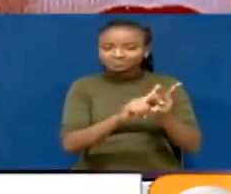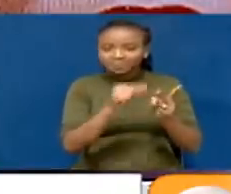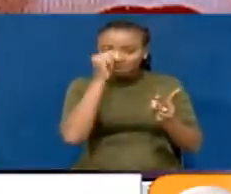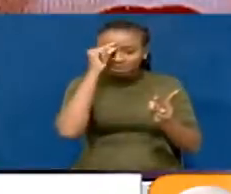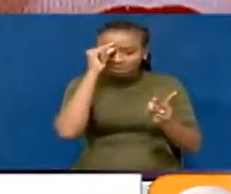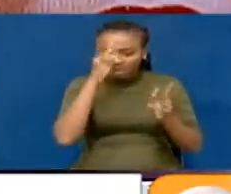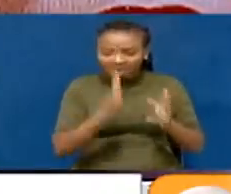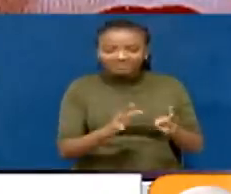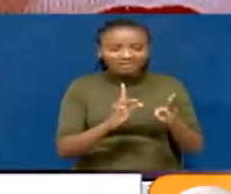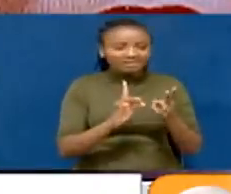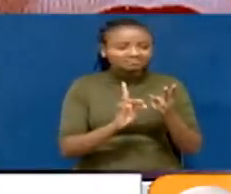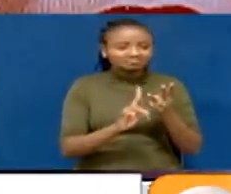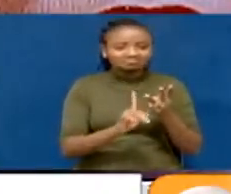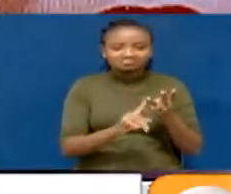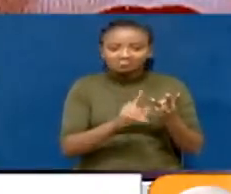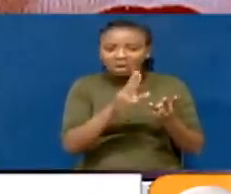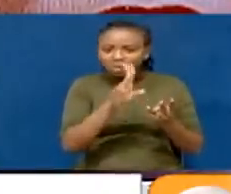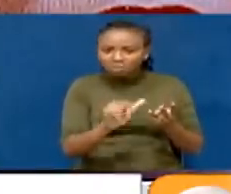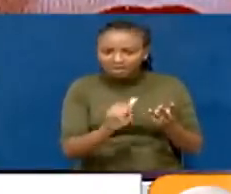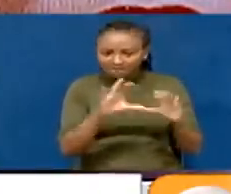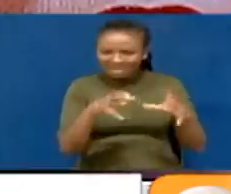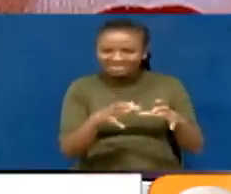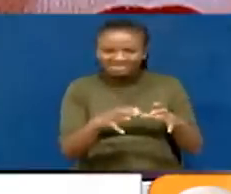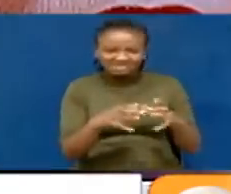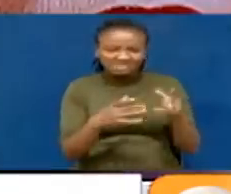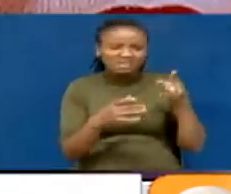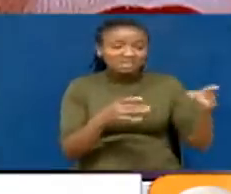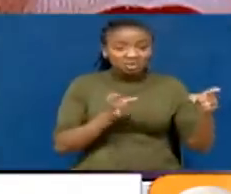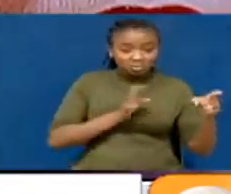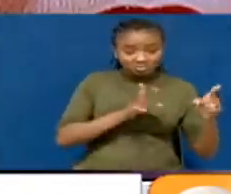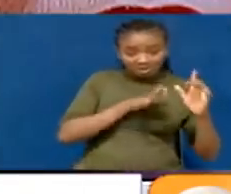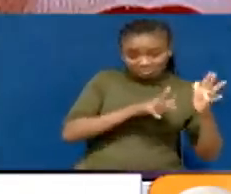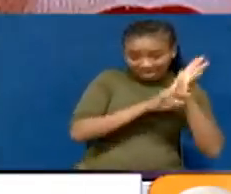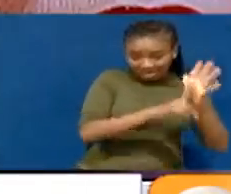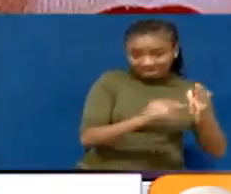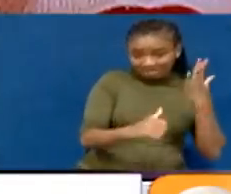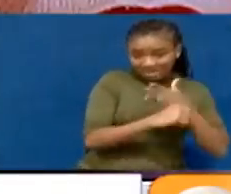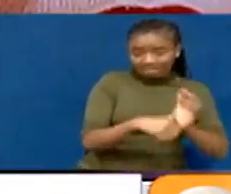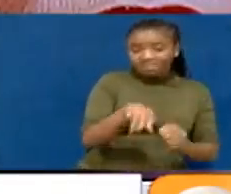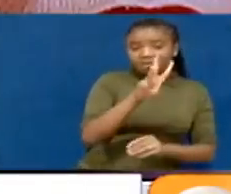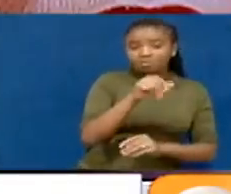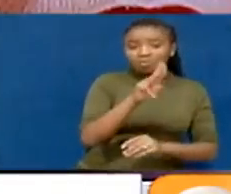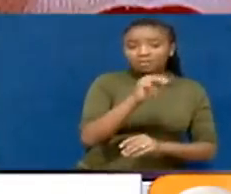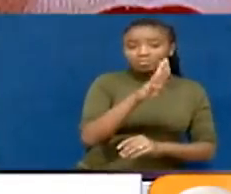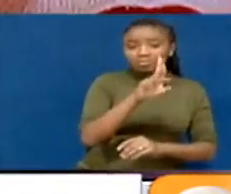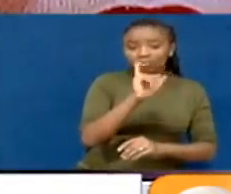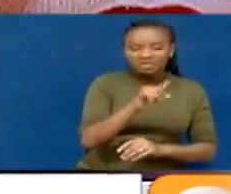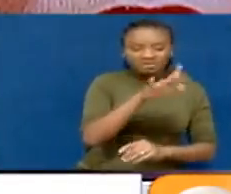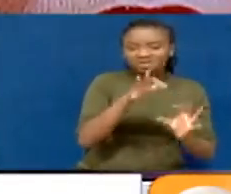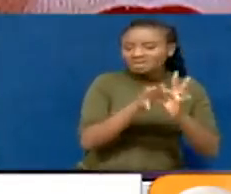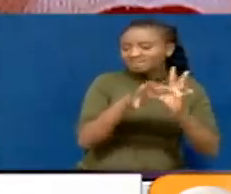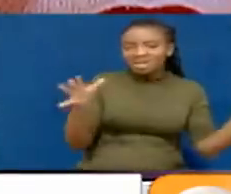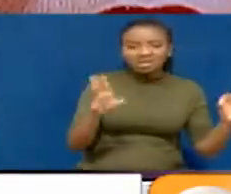Democratic Alliance have been severed, as Ngirici claimed the party had shown betrayal and favoritism for her